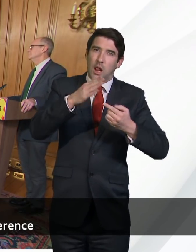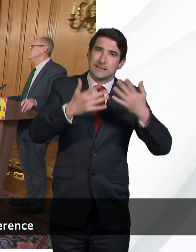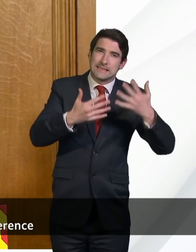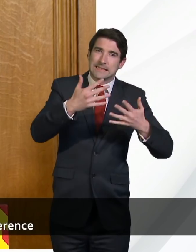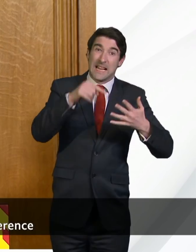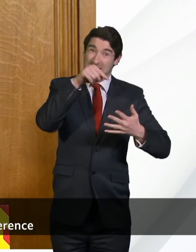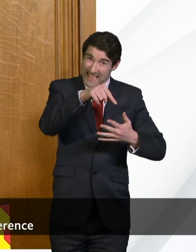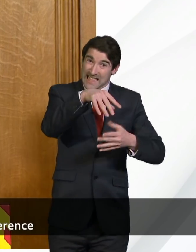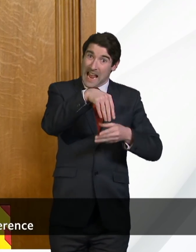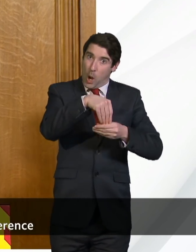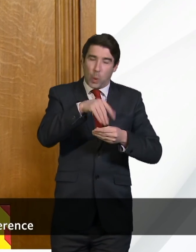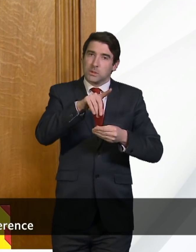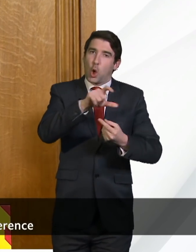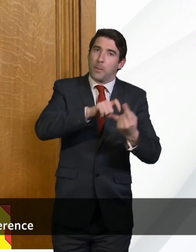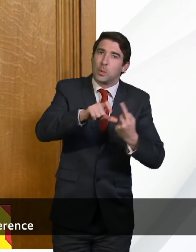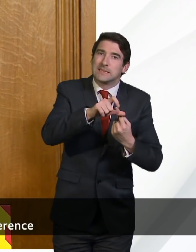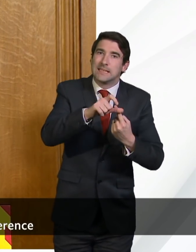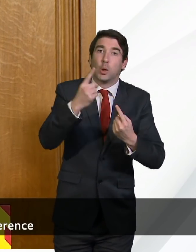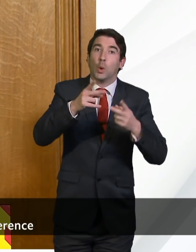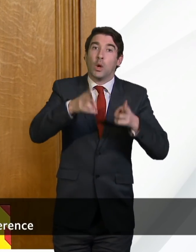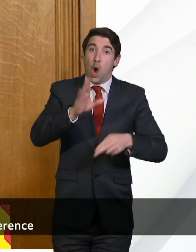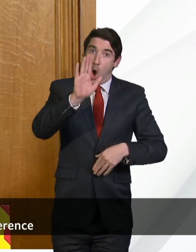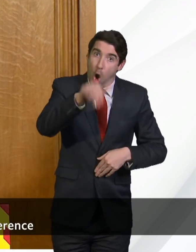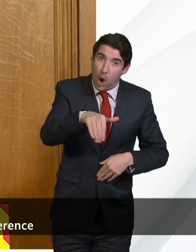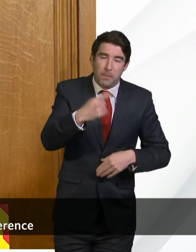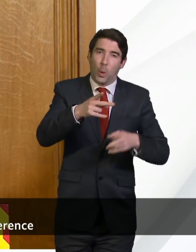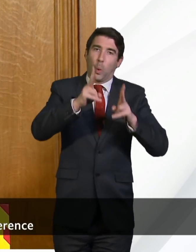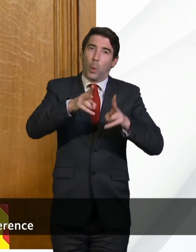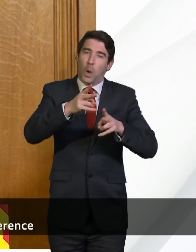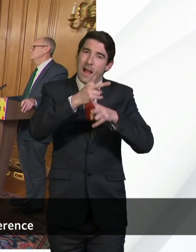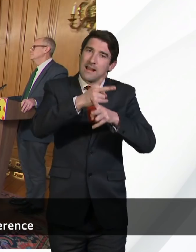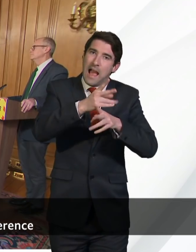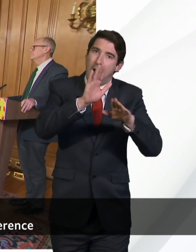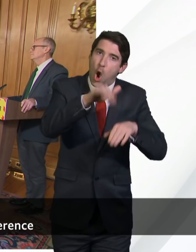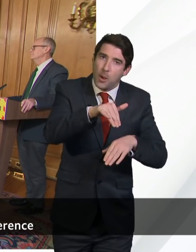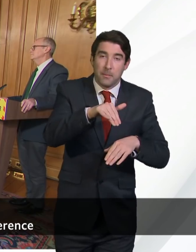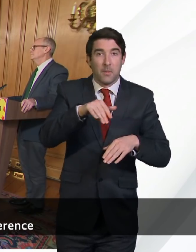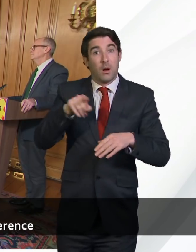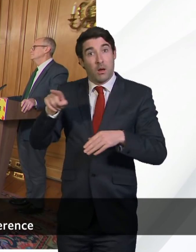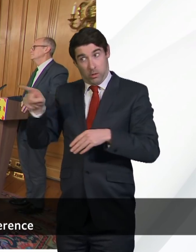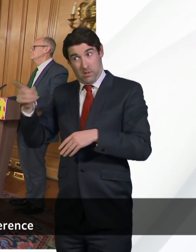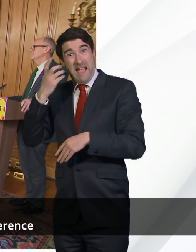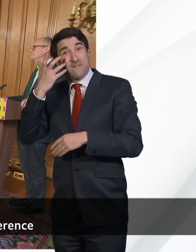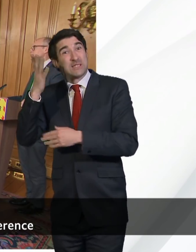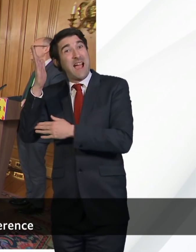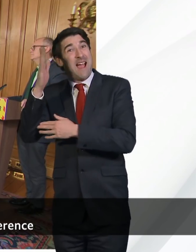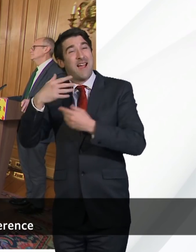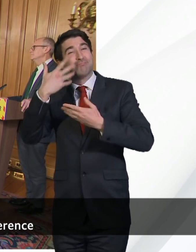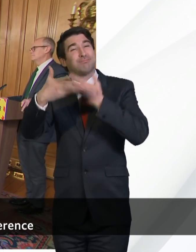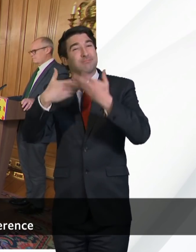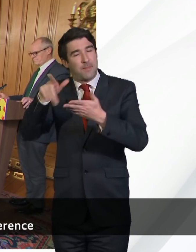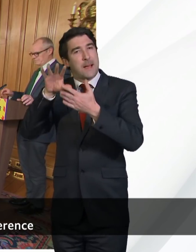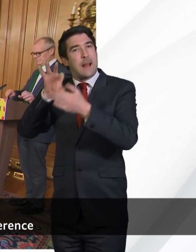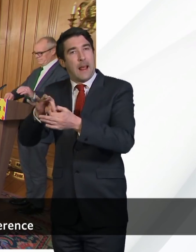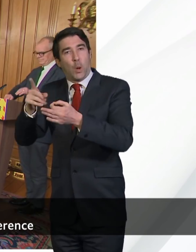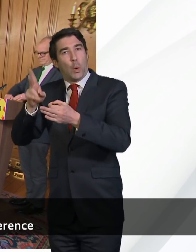significant rise in the total death rate? Just to follow up on Ben's point with Sir Patrick, John